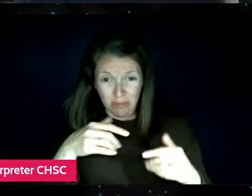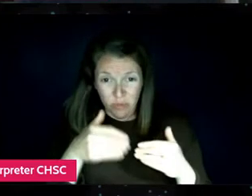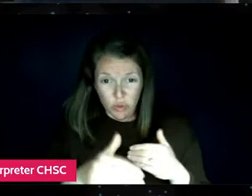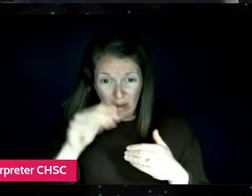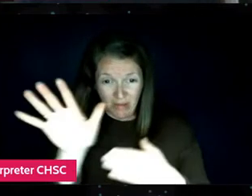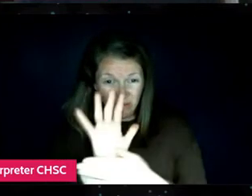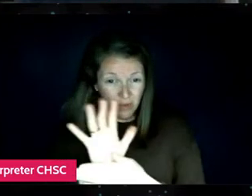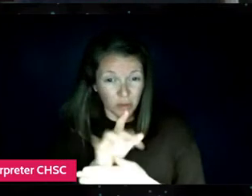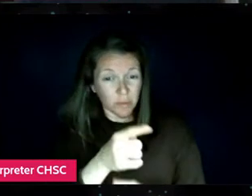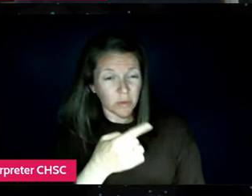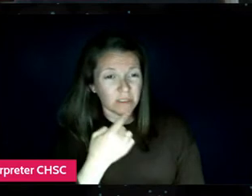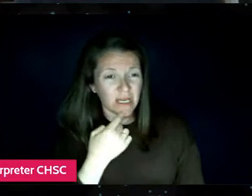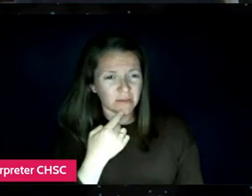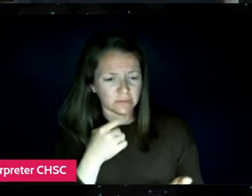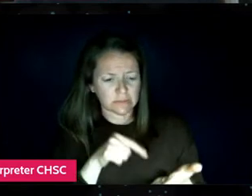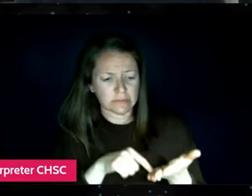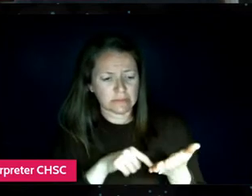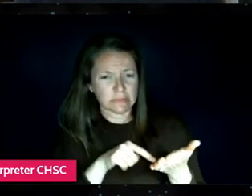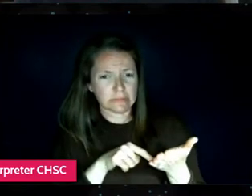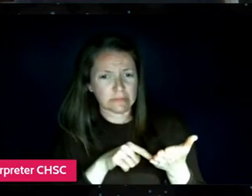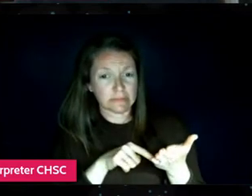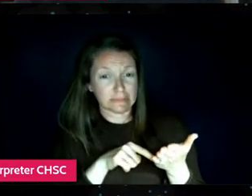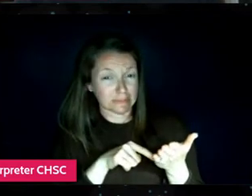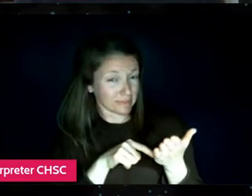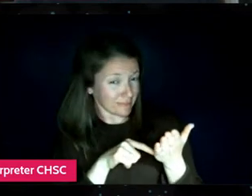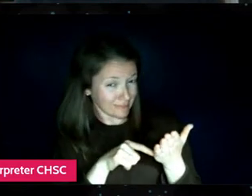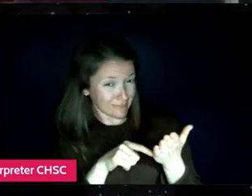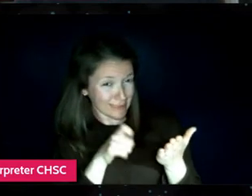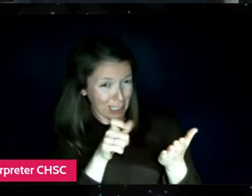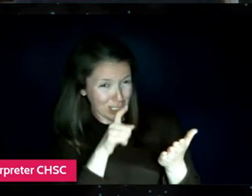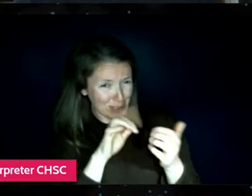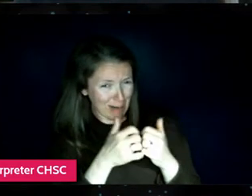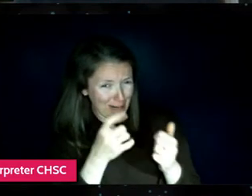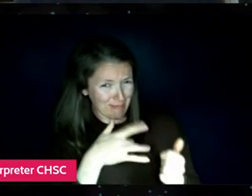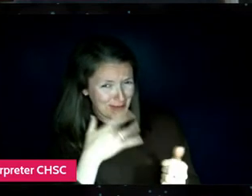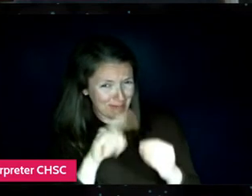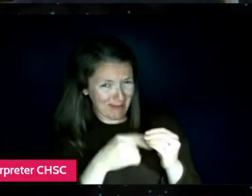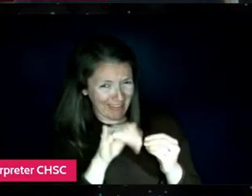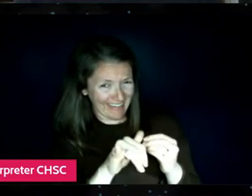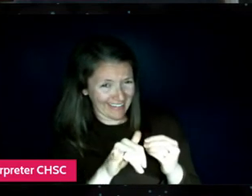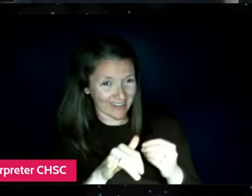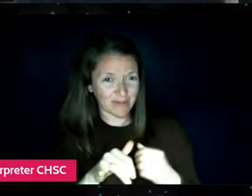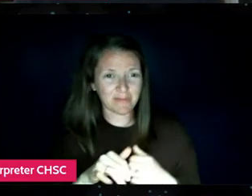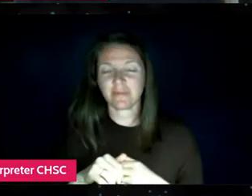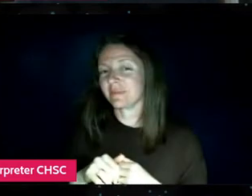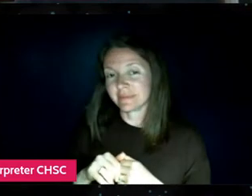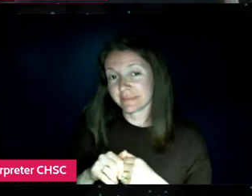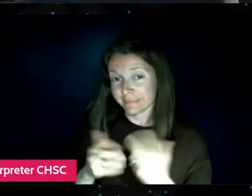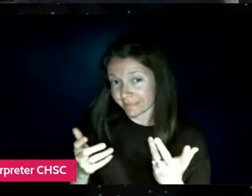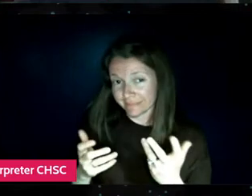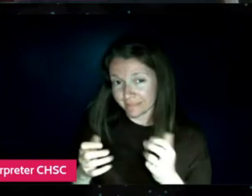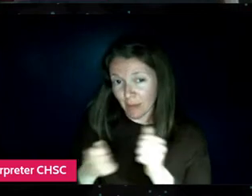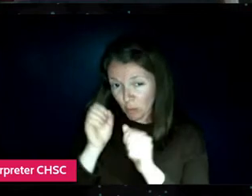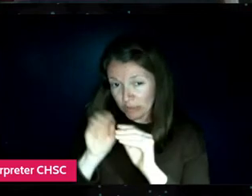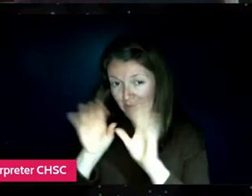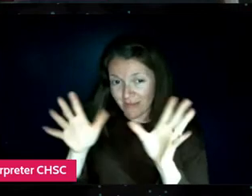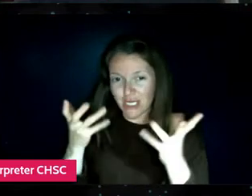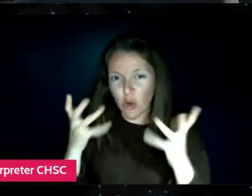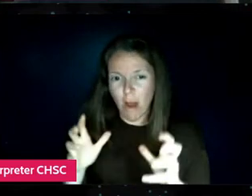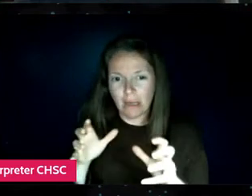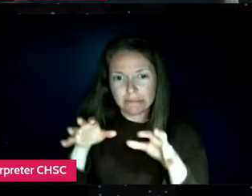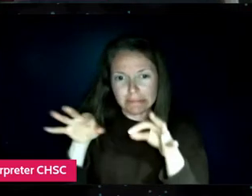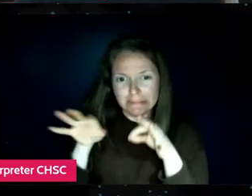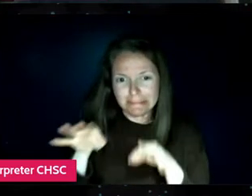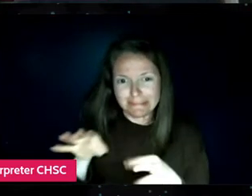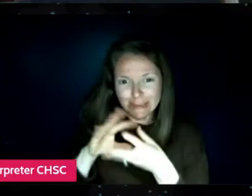film that you said, I'm not sure how I feel about that? Well, I mean, the most obvious one, I don't want to give too much